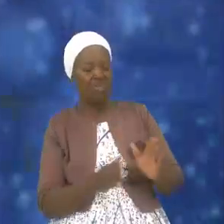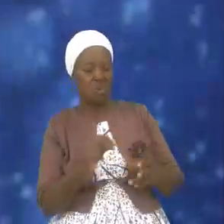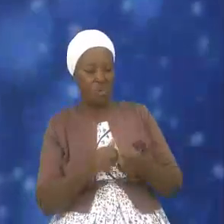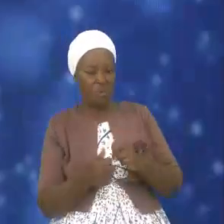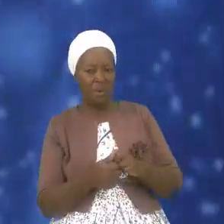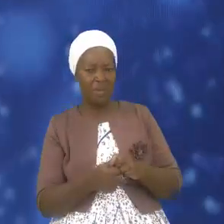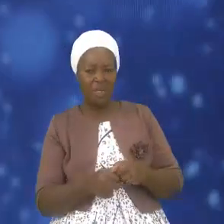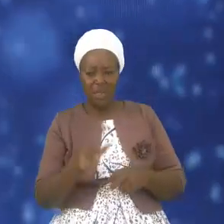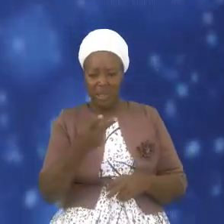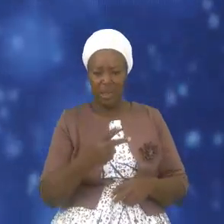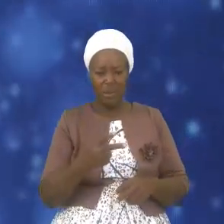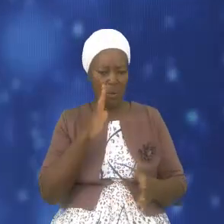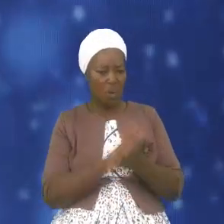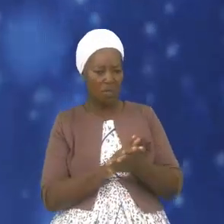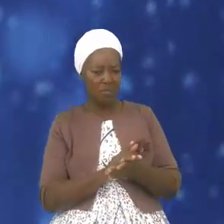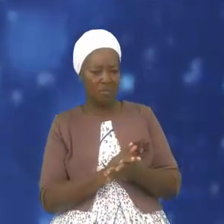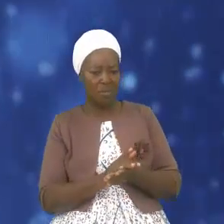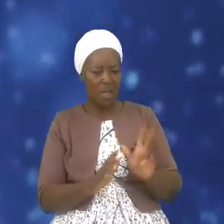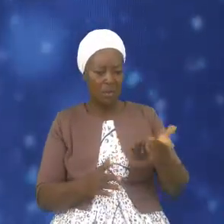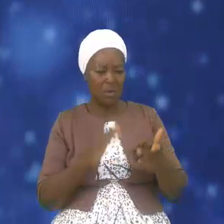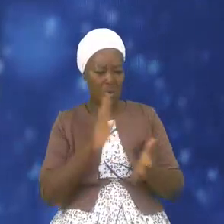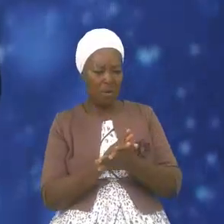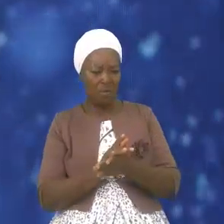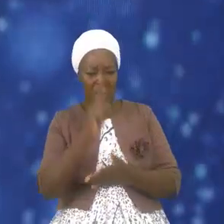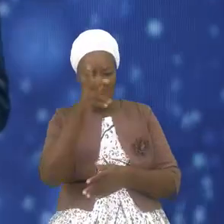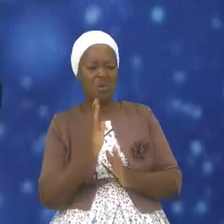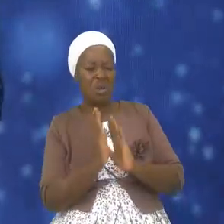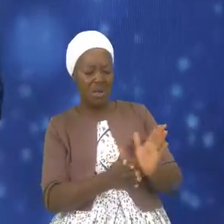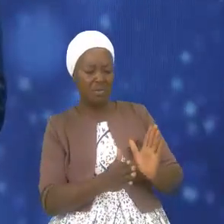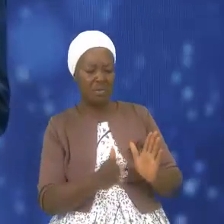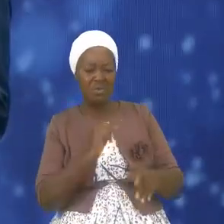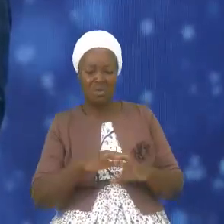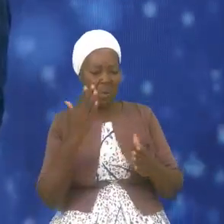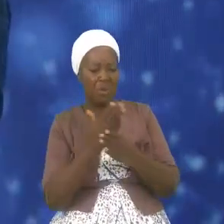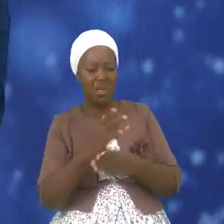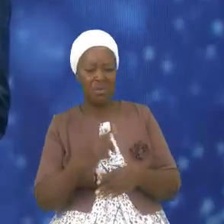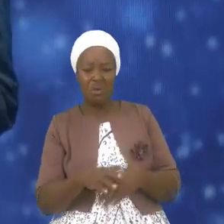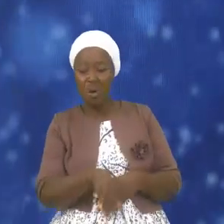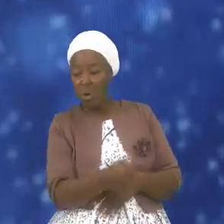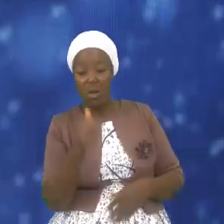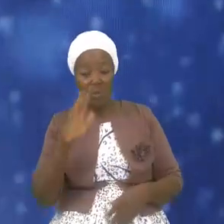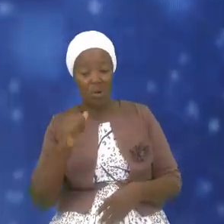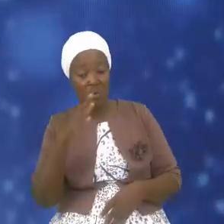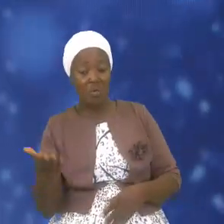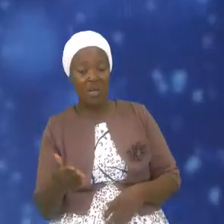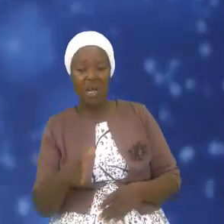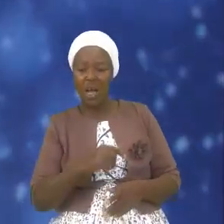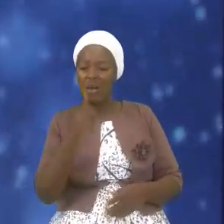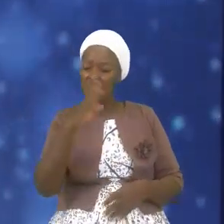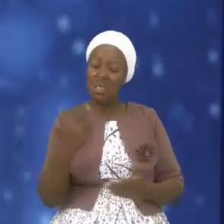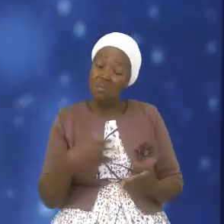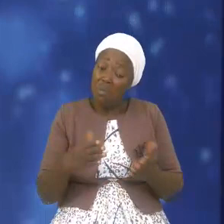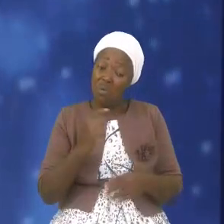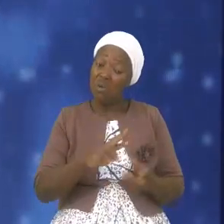even bother you. Concubines, concubines. And God was saying, maybe he will repent. Maybe he will see the repentance of